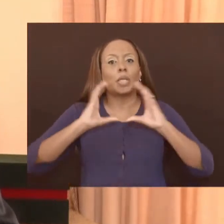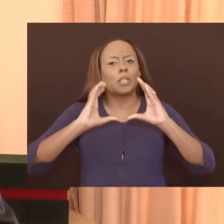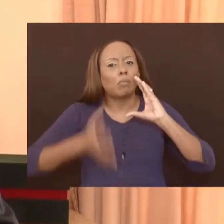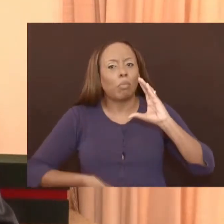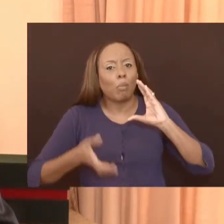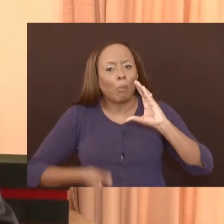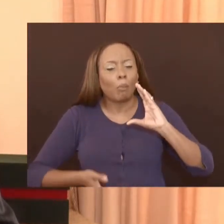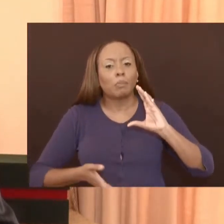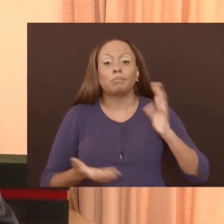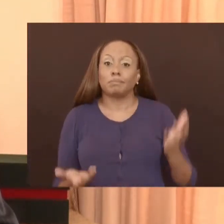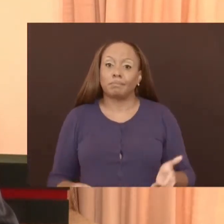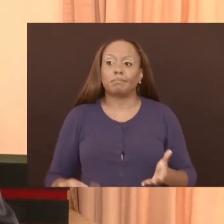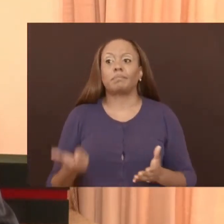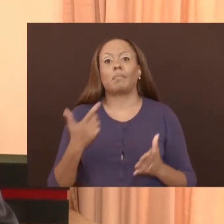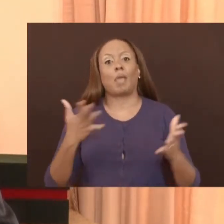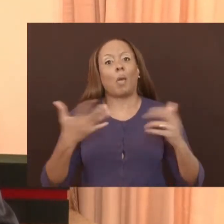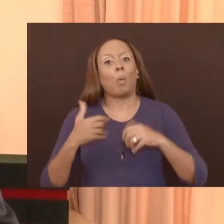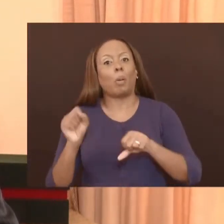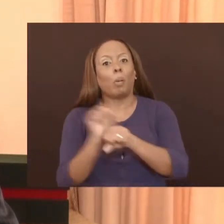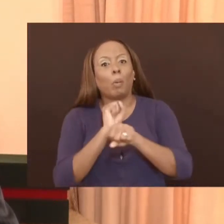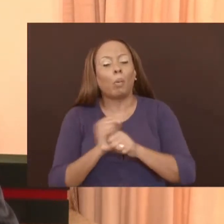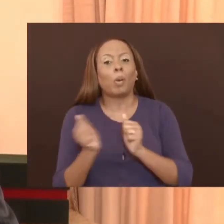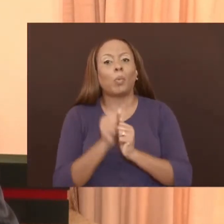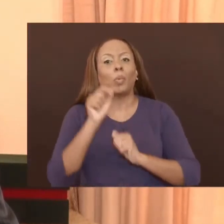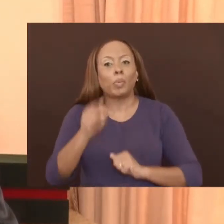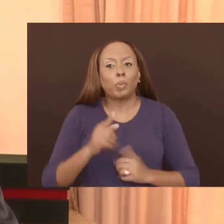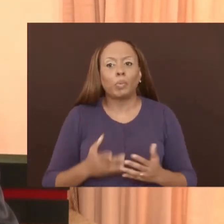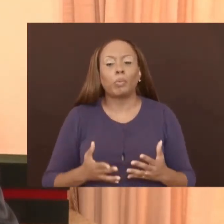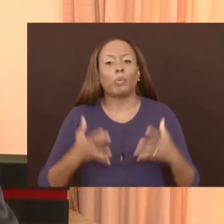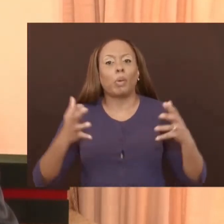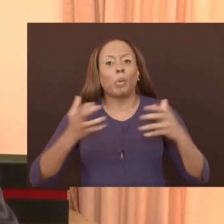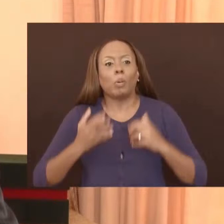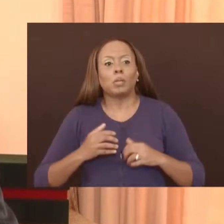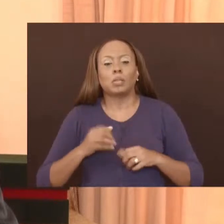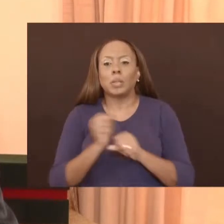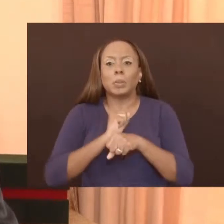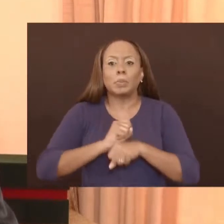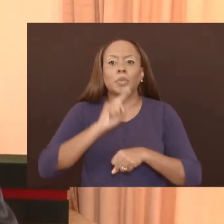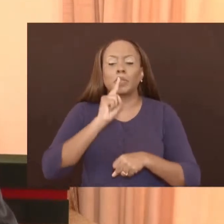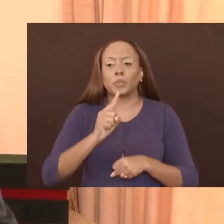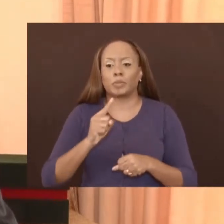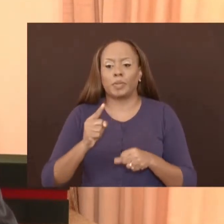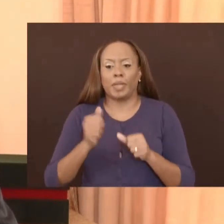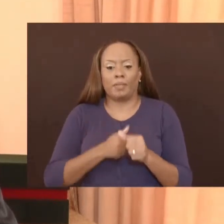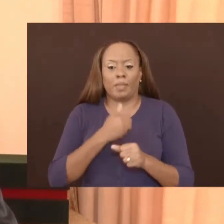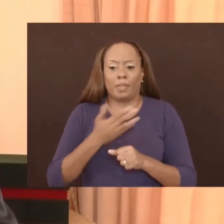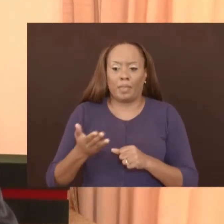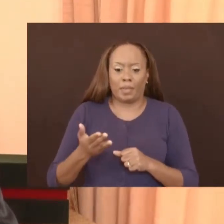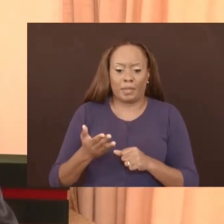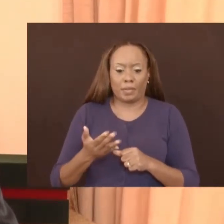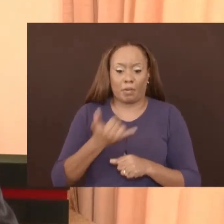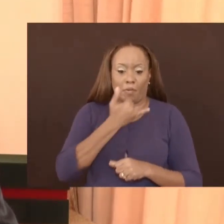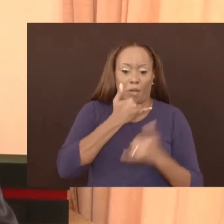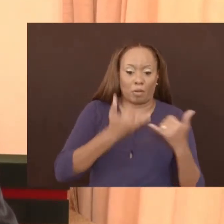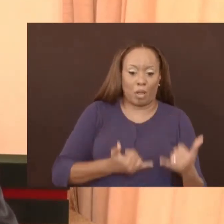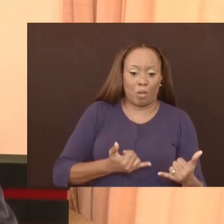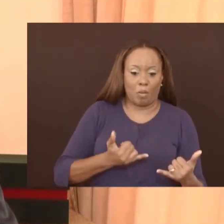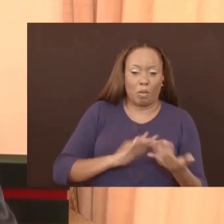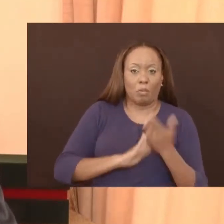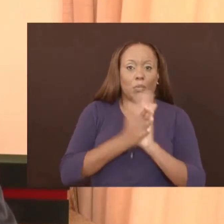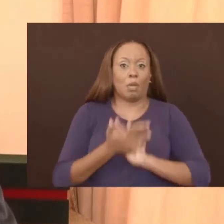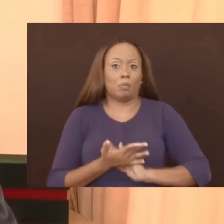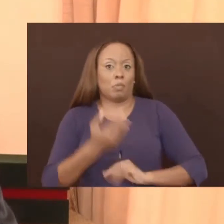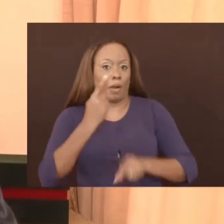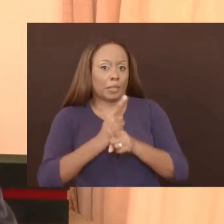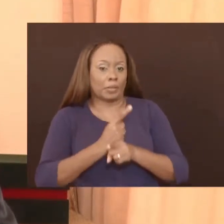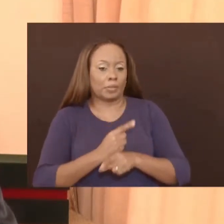organs of government in trying to get the things that we consider to be wrong, right, and